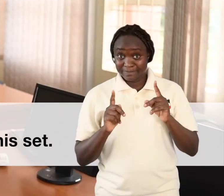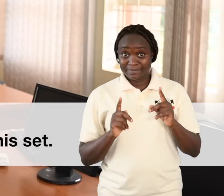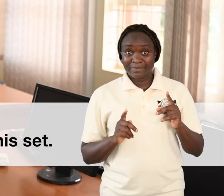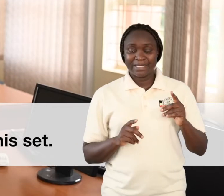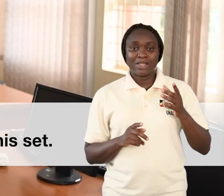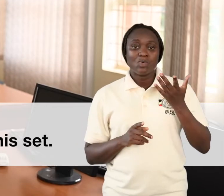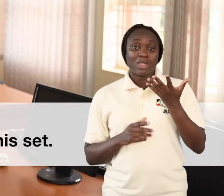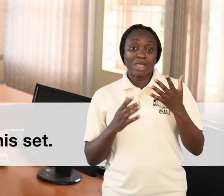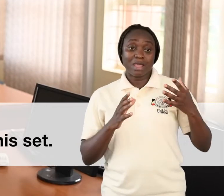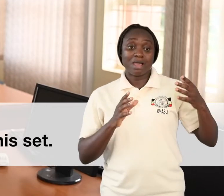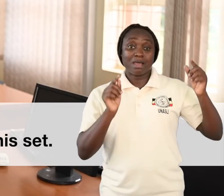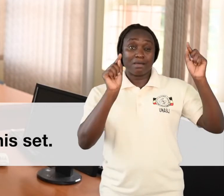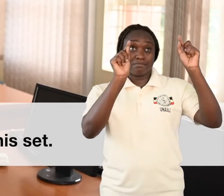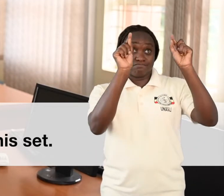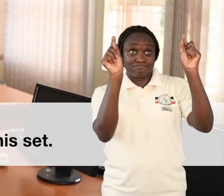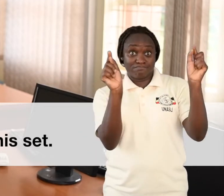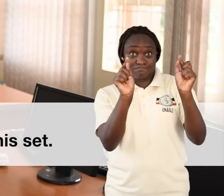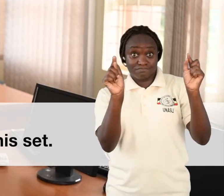Set T